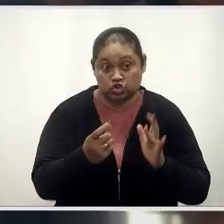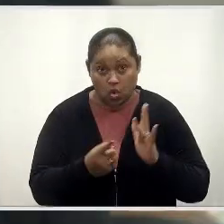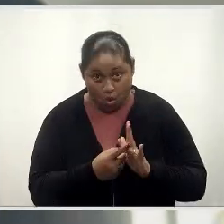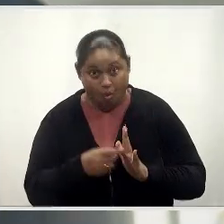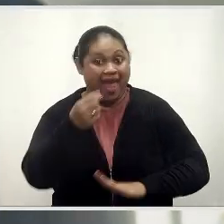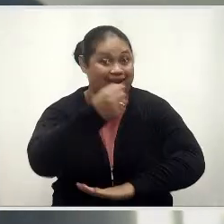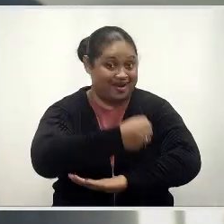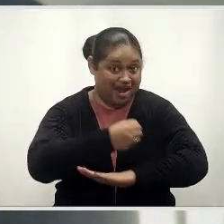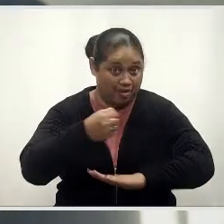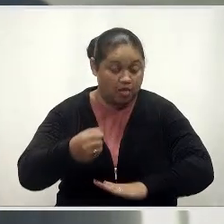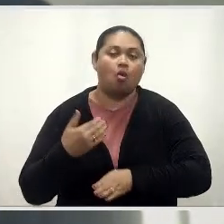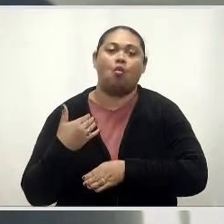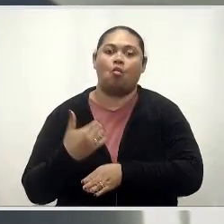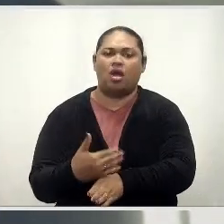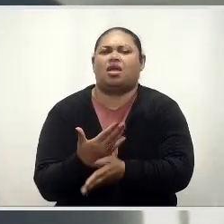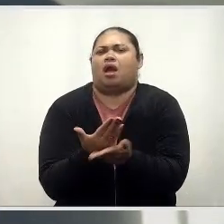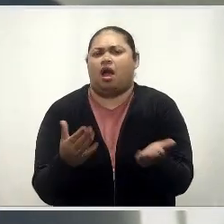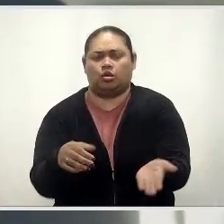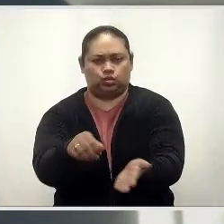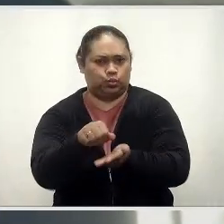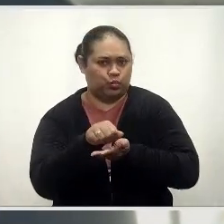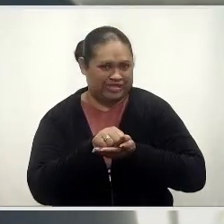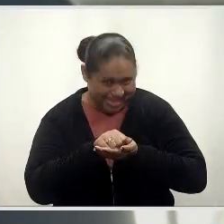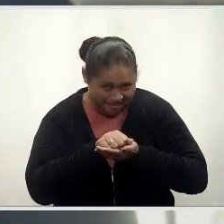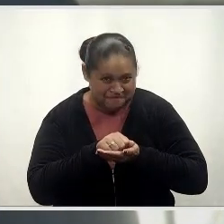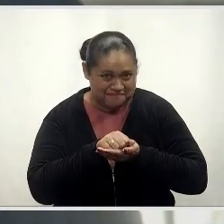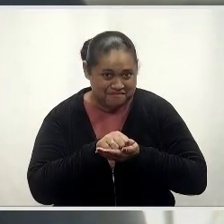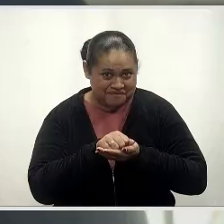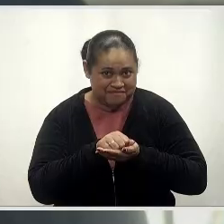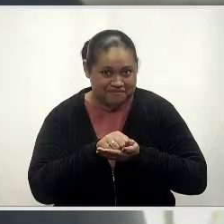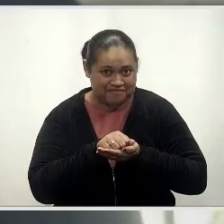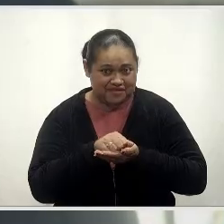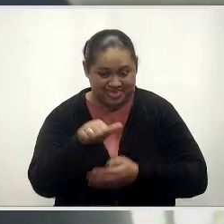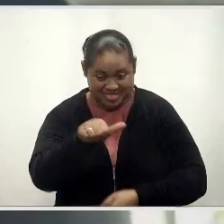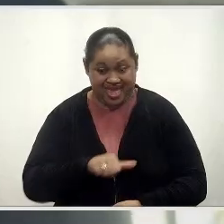to preserve the actual area,